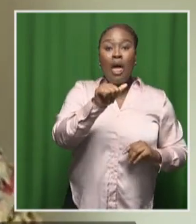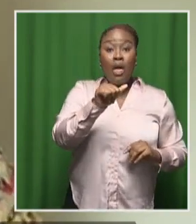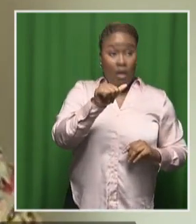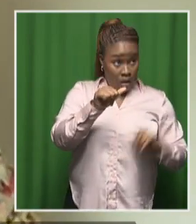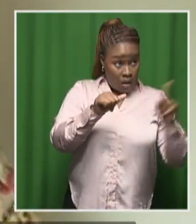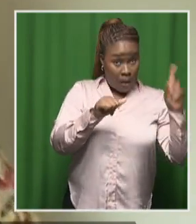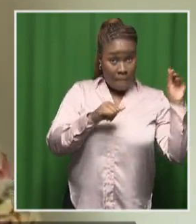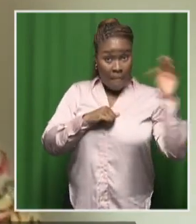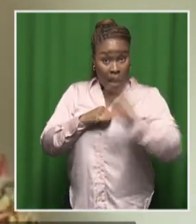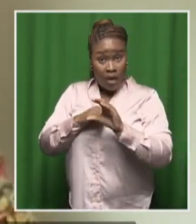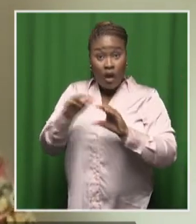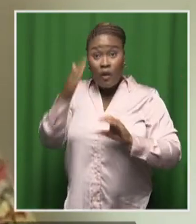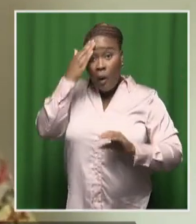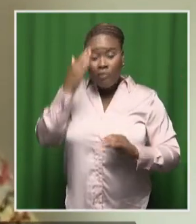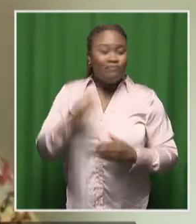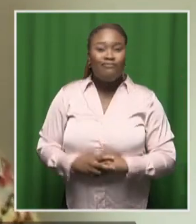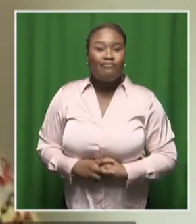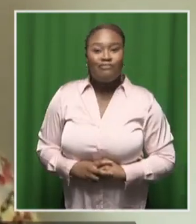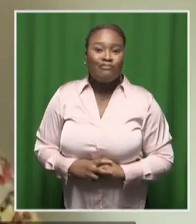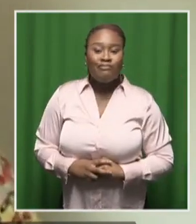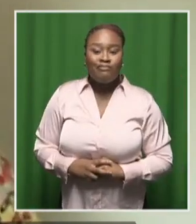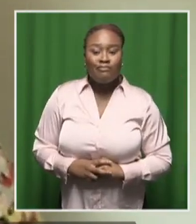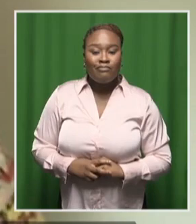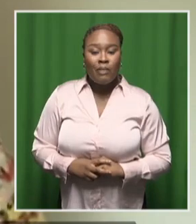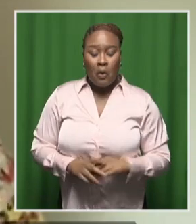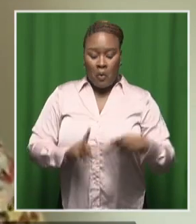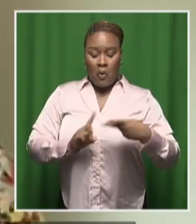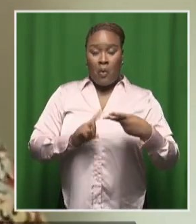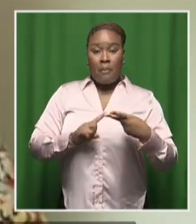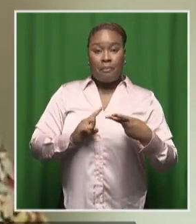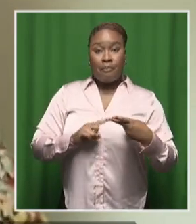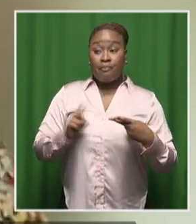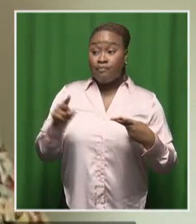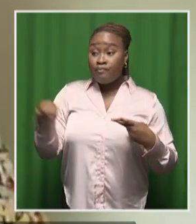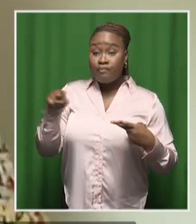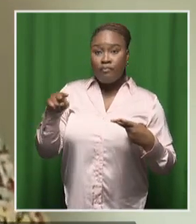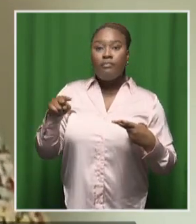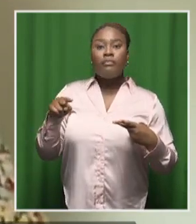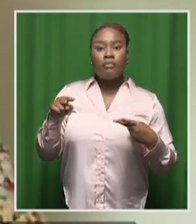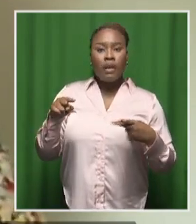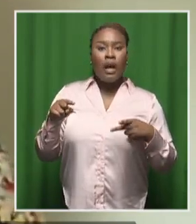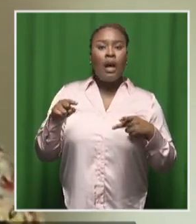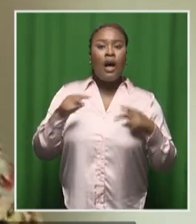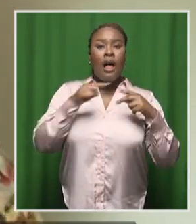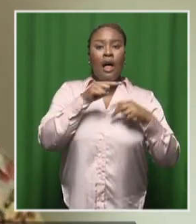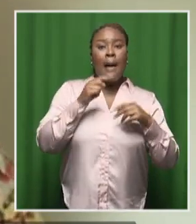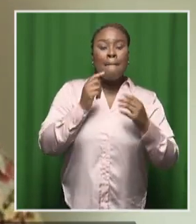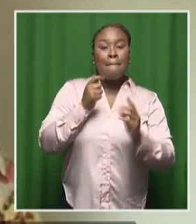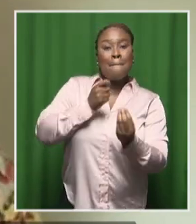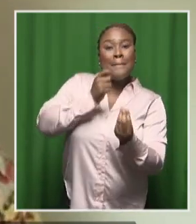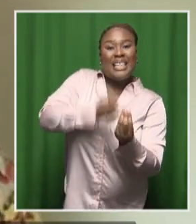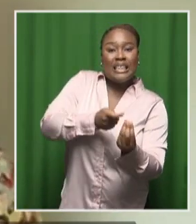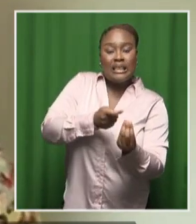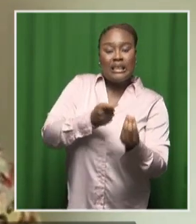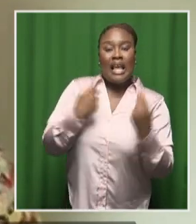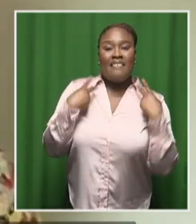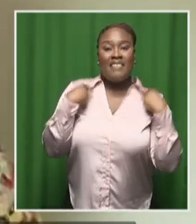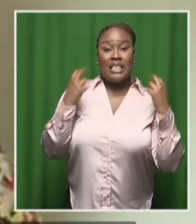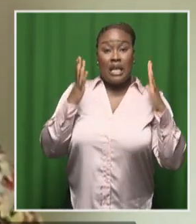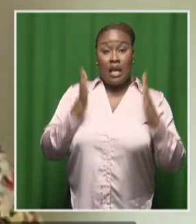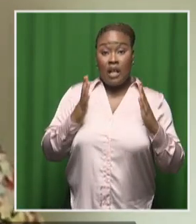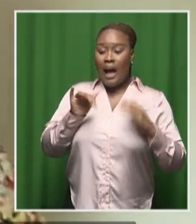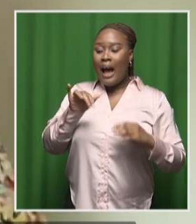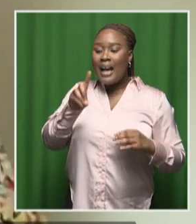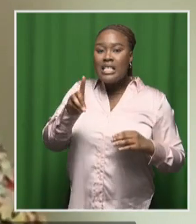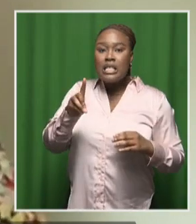They don't know. They don't know that they can actually go to their maintenance investigator and give the ID